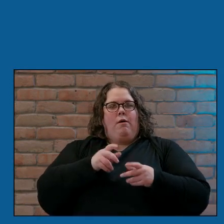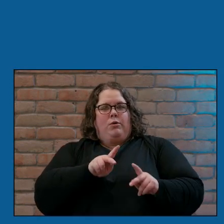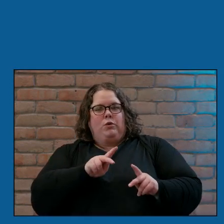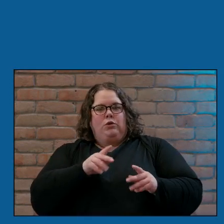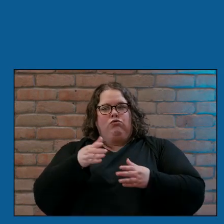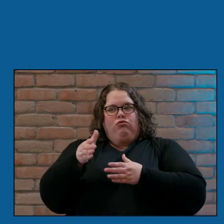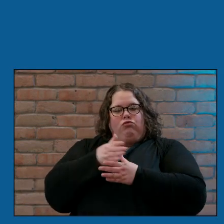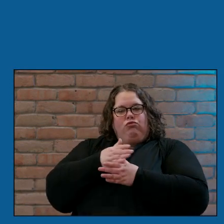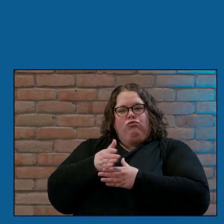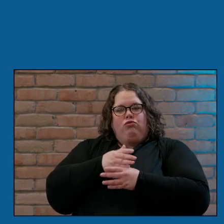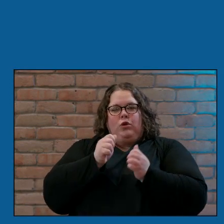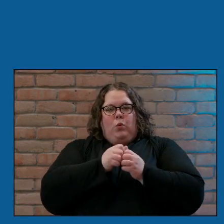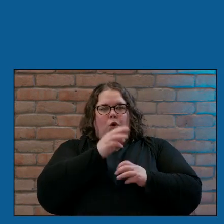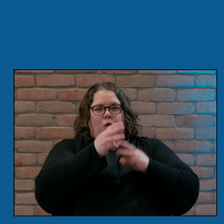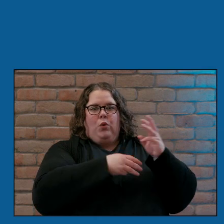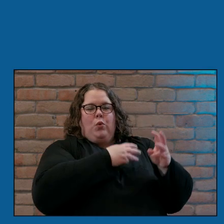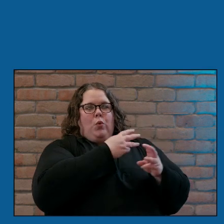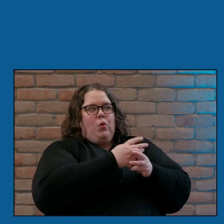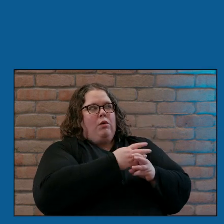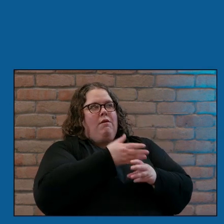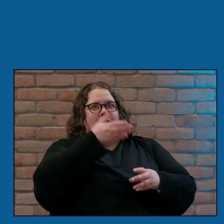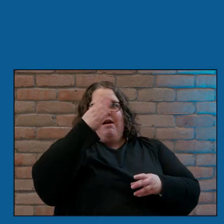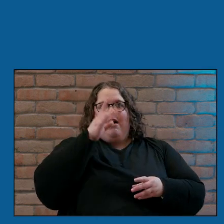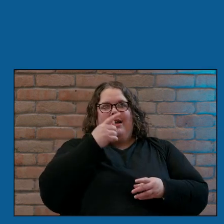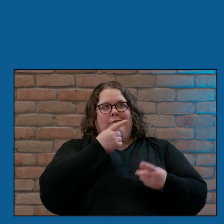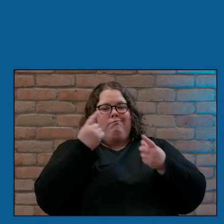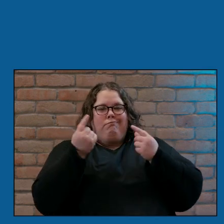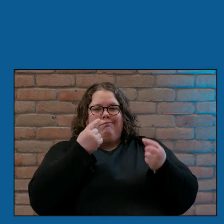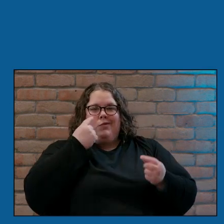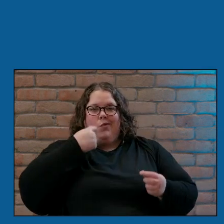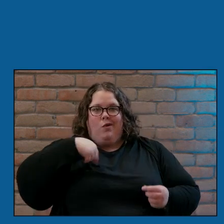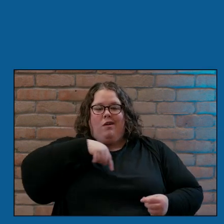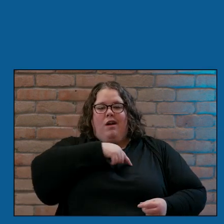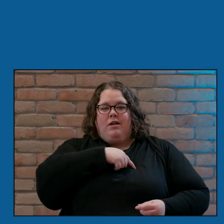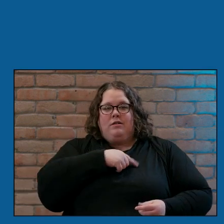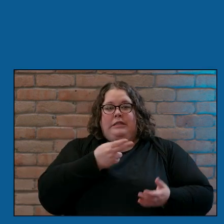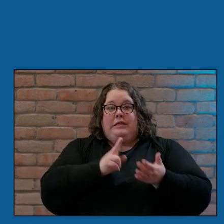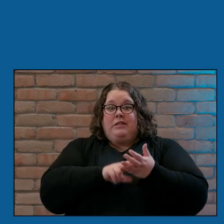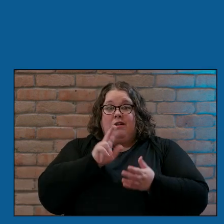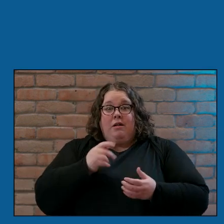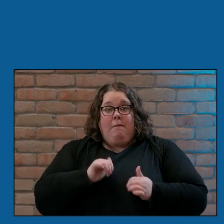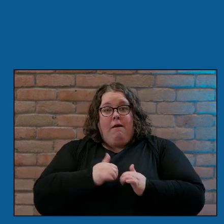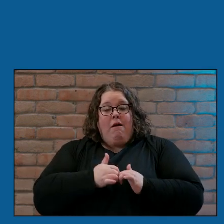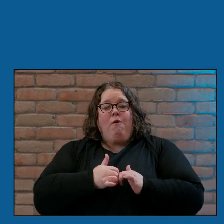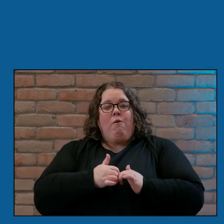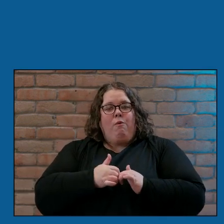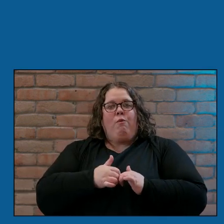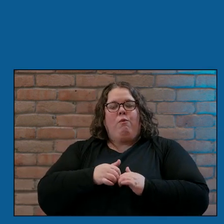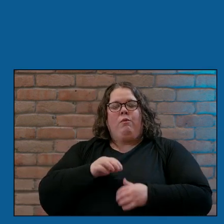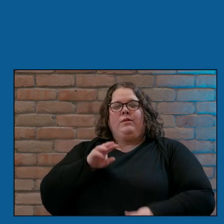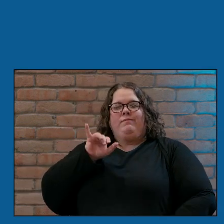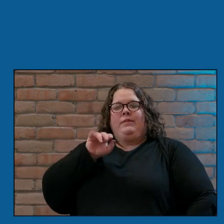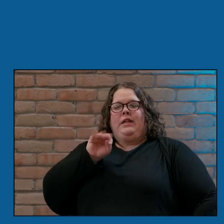the world what God has done for us as well. To sign up, all you need to do is go to